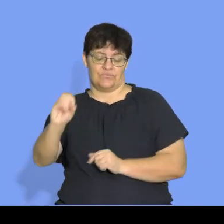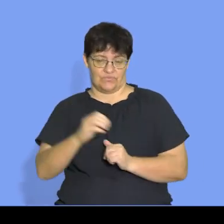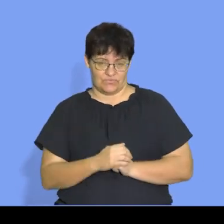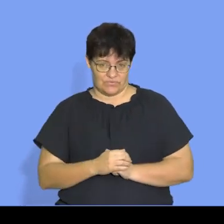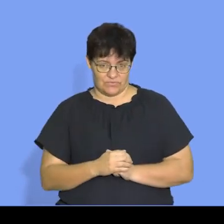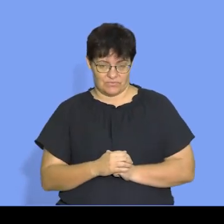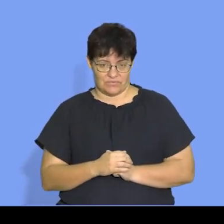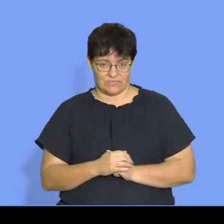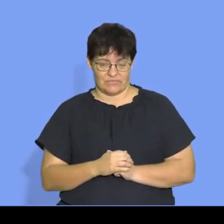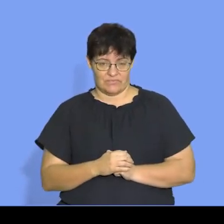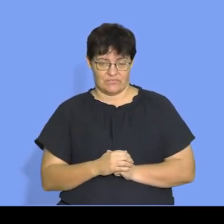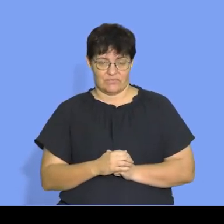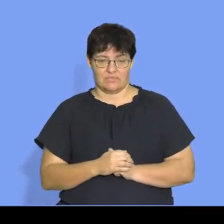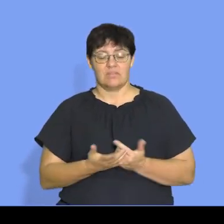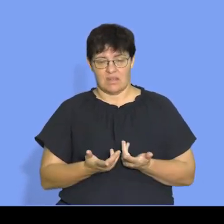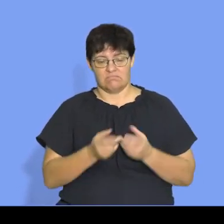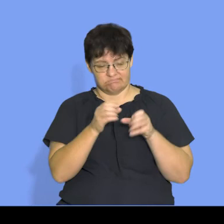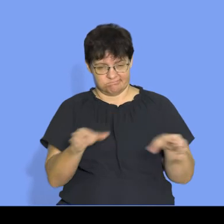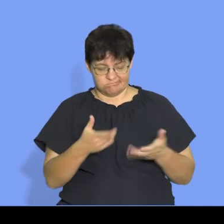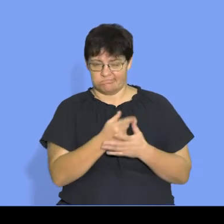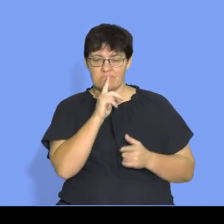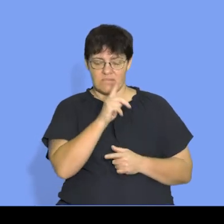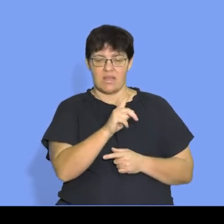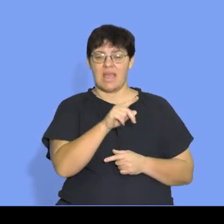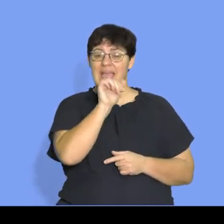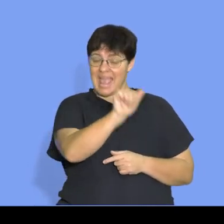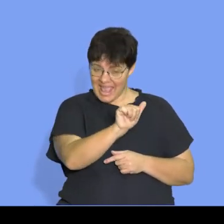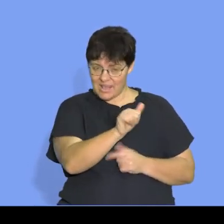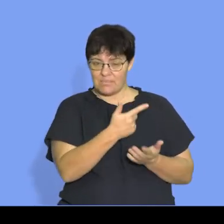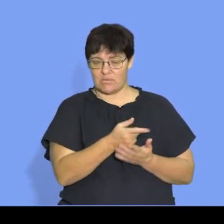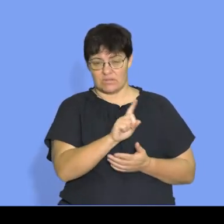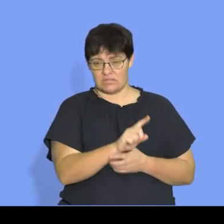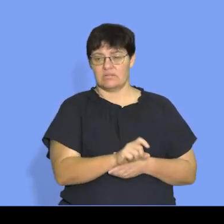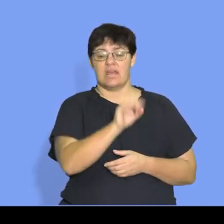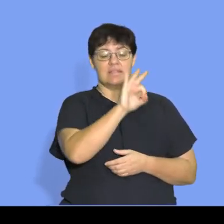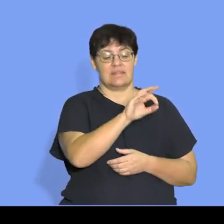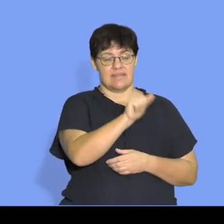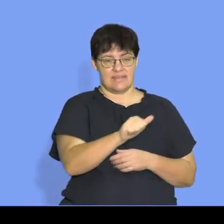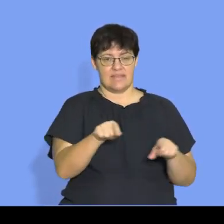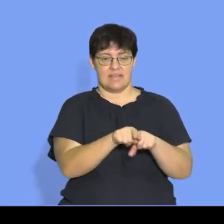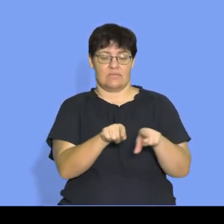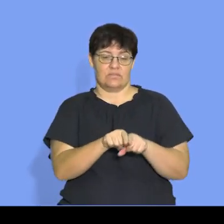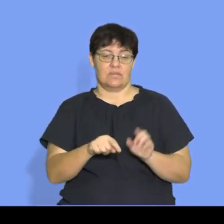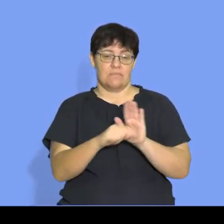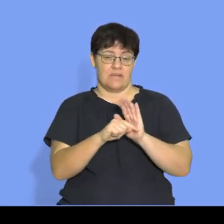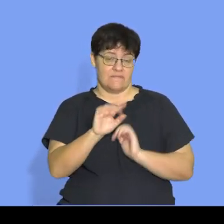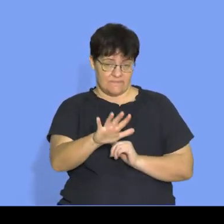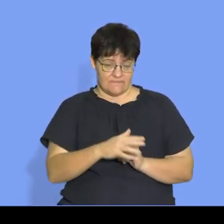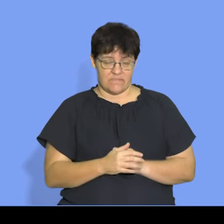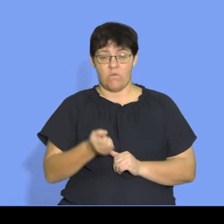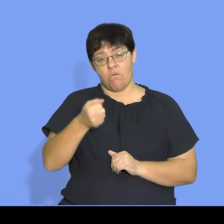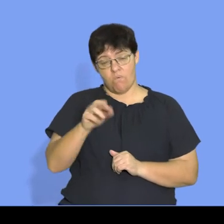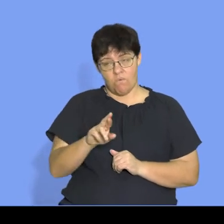equal to 0. Then you can make a the subject of the formula. So it becomes 3a equal to negative